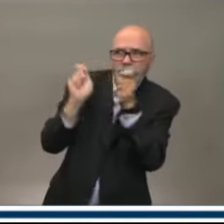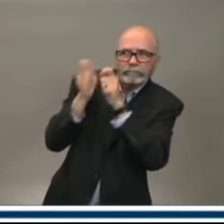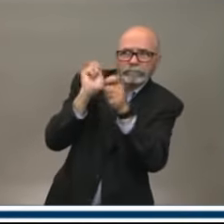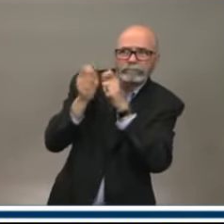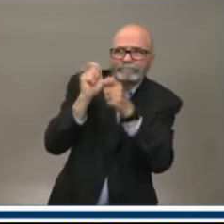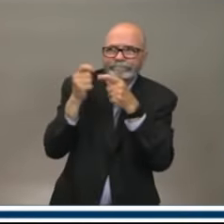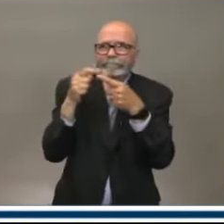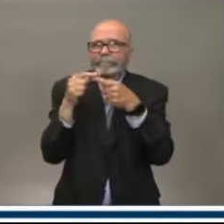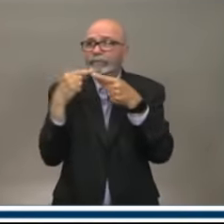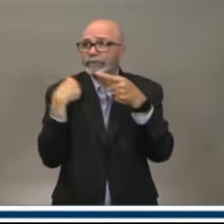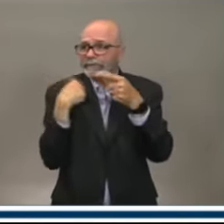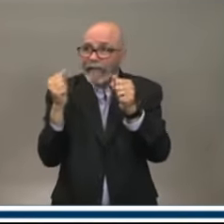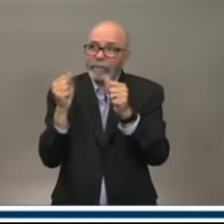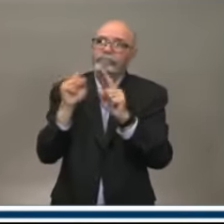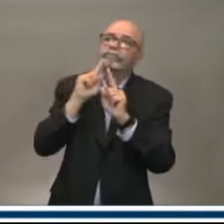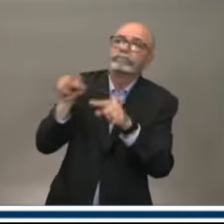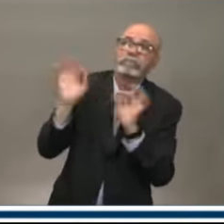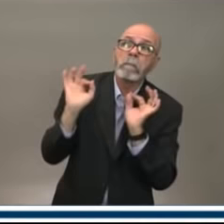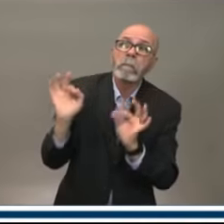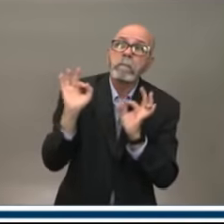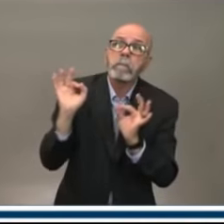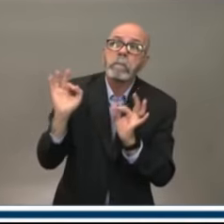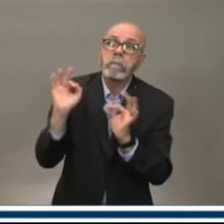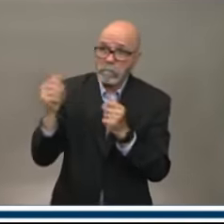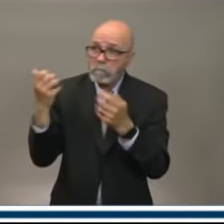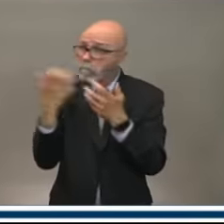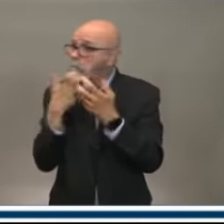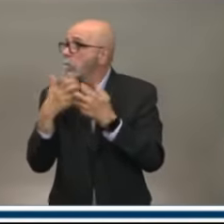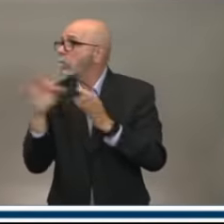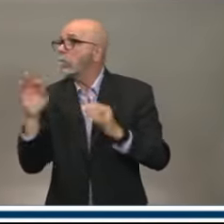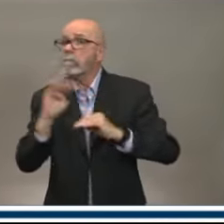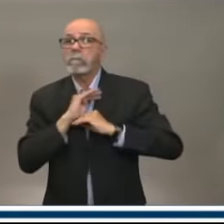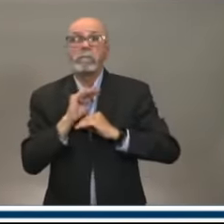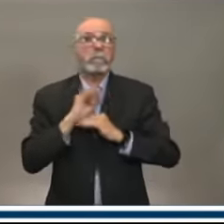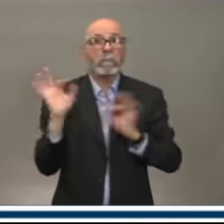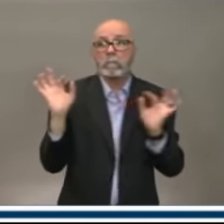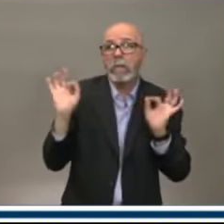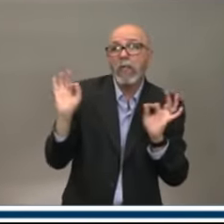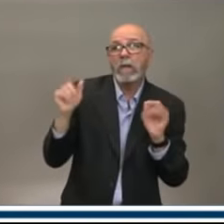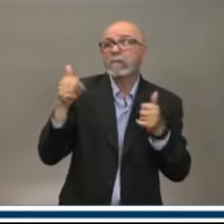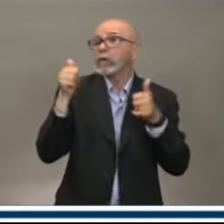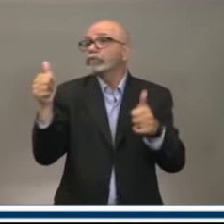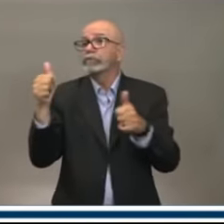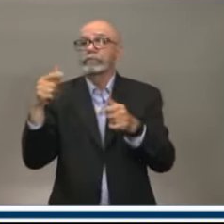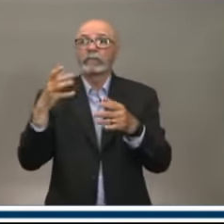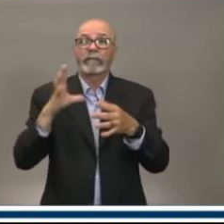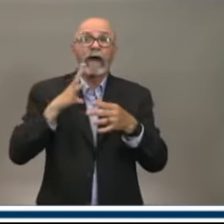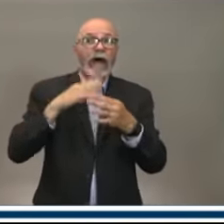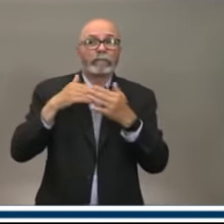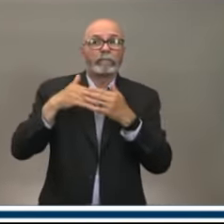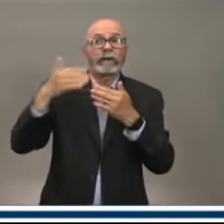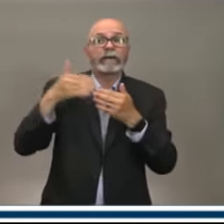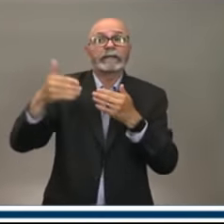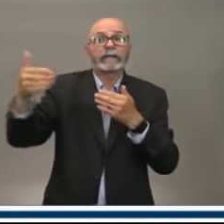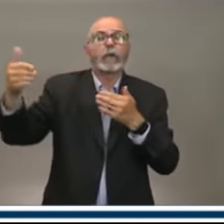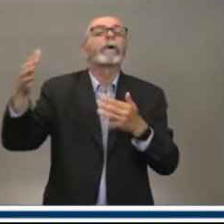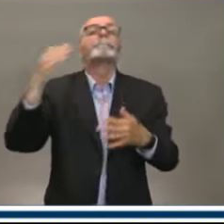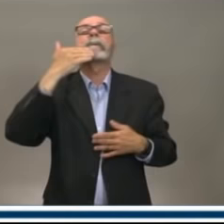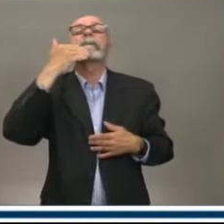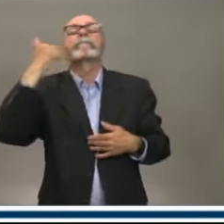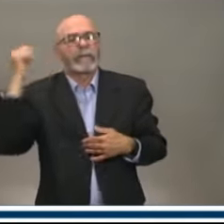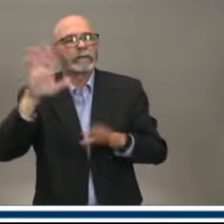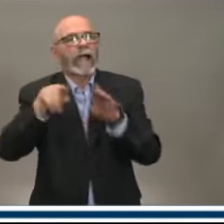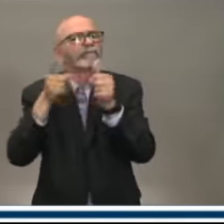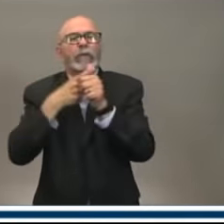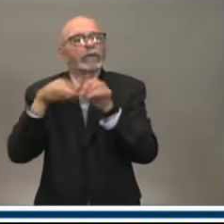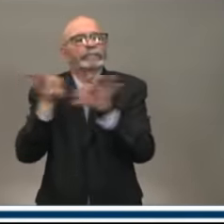response plan based on the experience of what happened in the subsequent phase. So this will be a stepwise